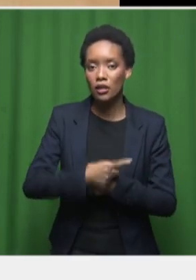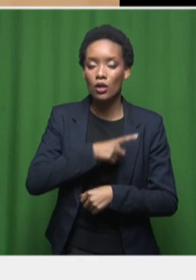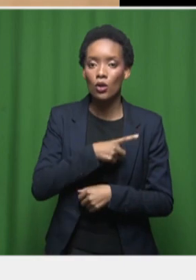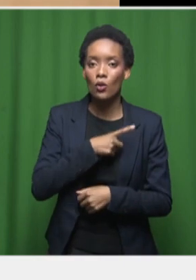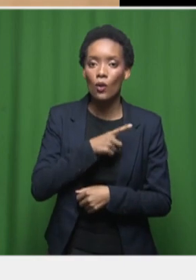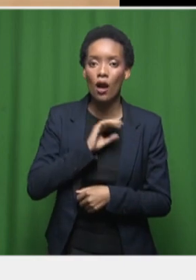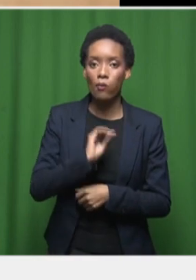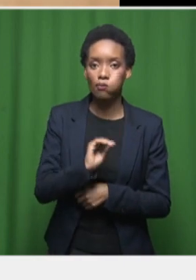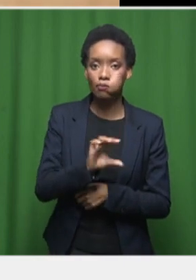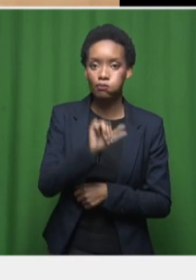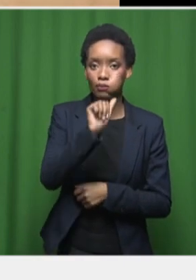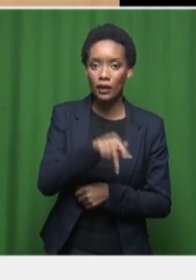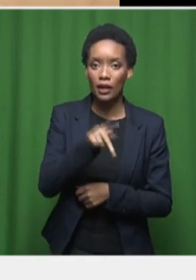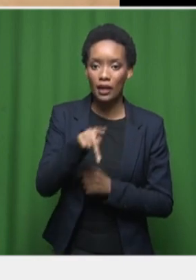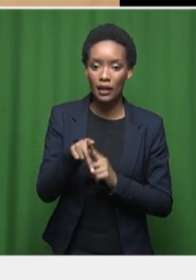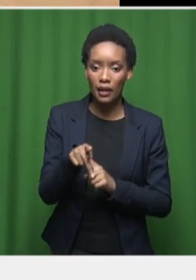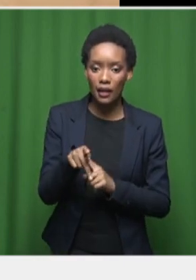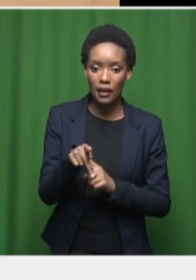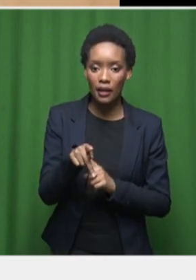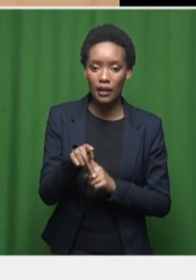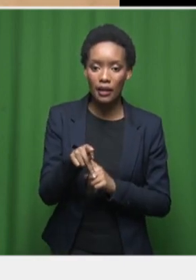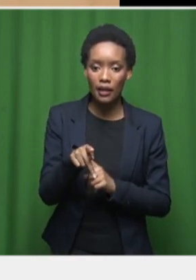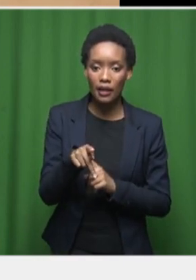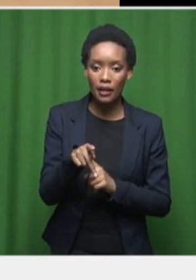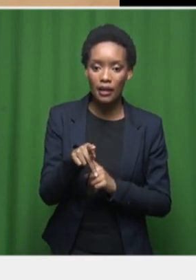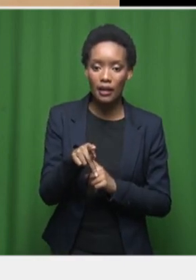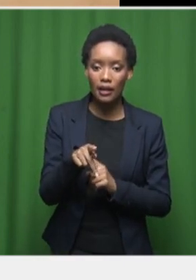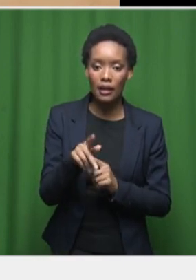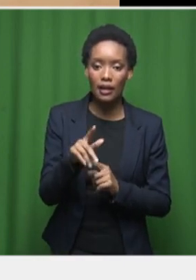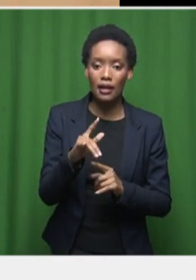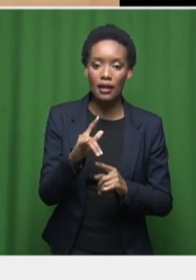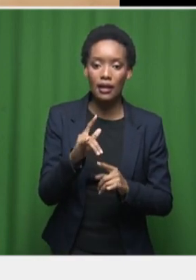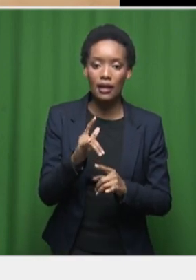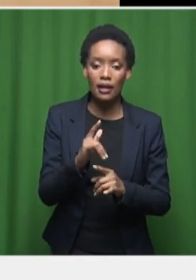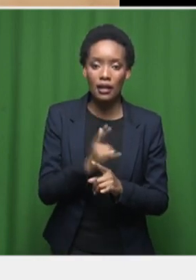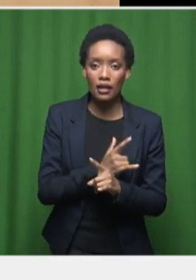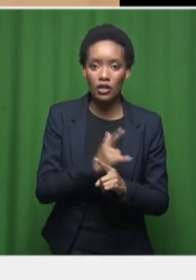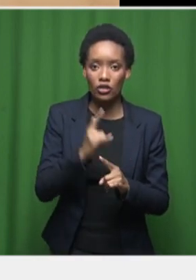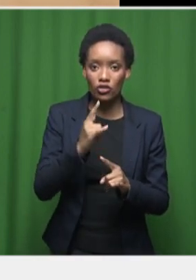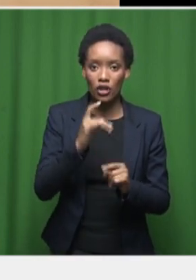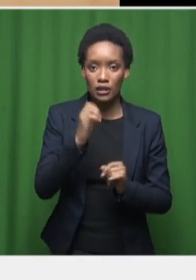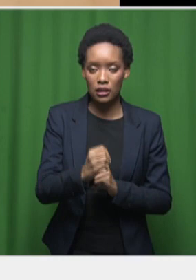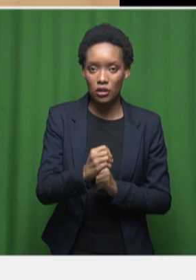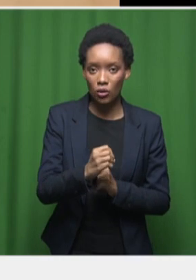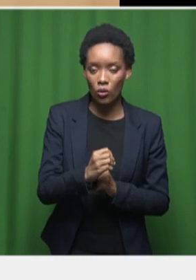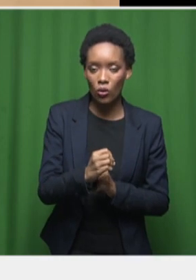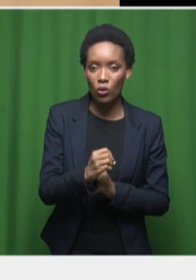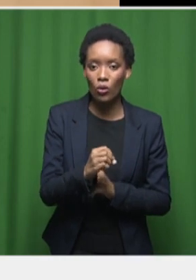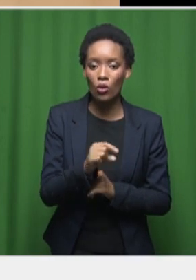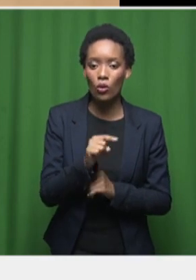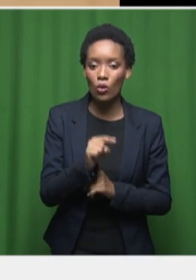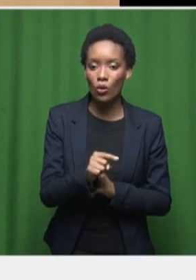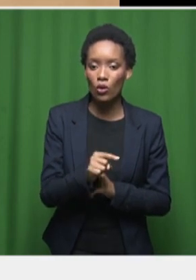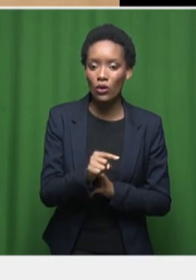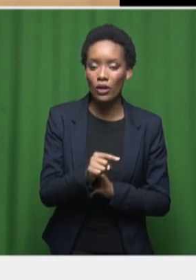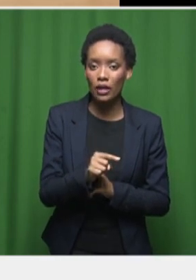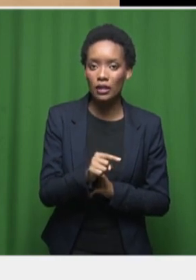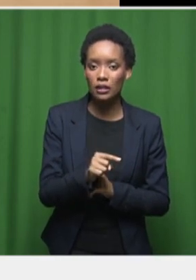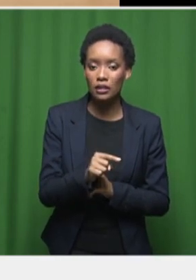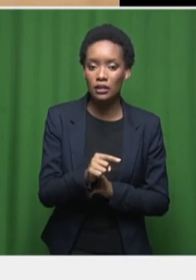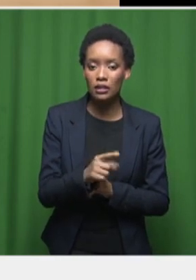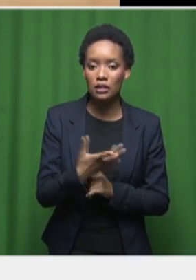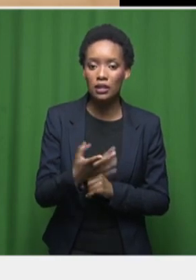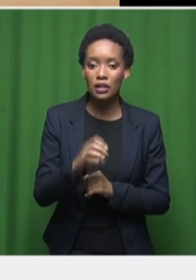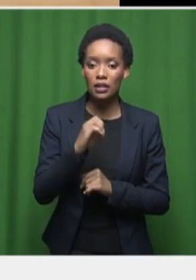this application called Chats. You could call it ChatGPT Zero, or there's another version called